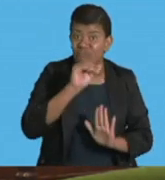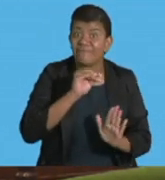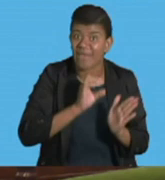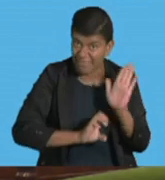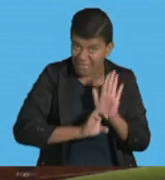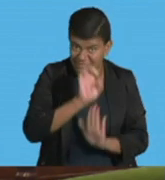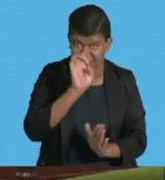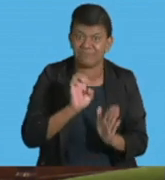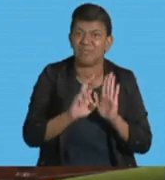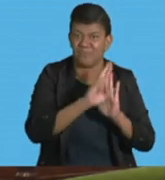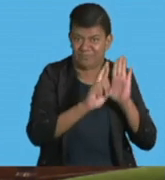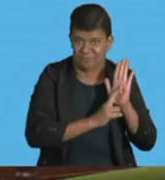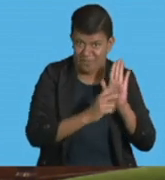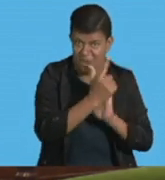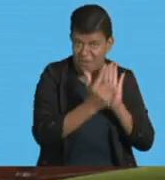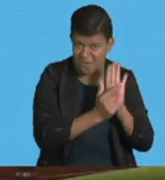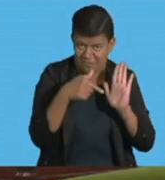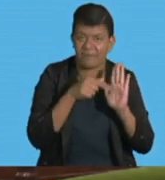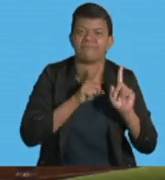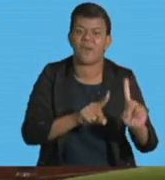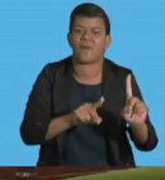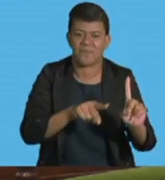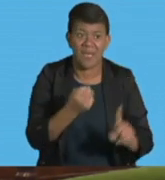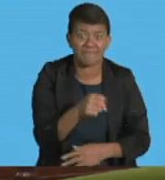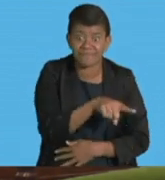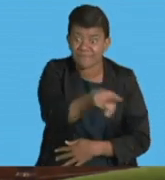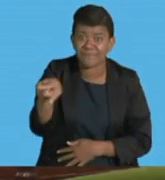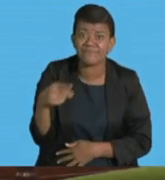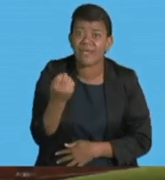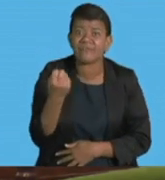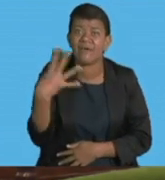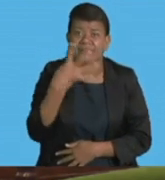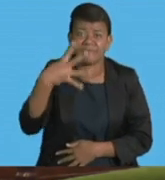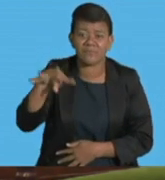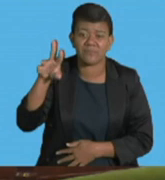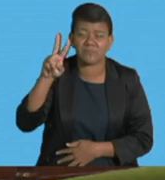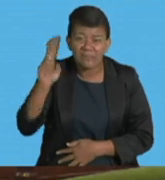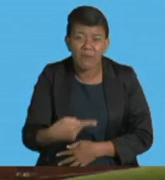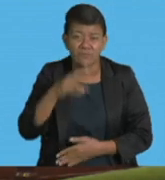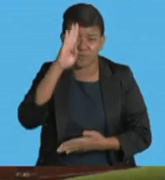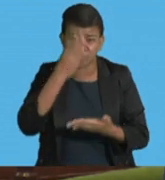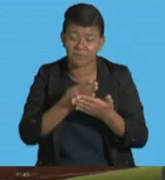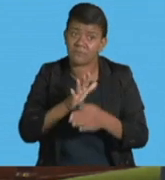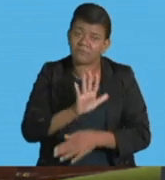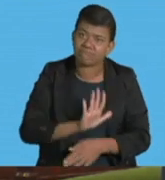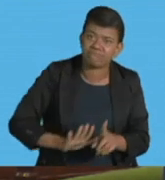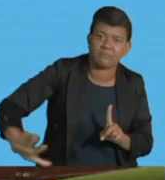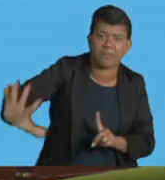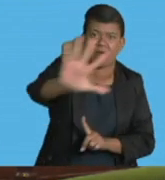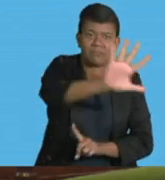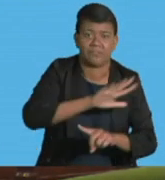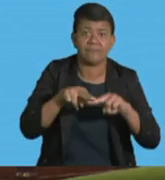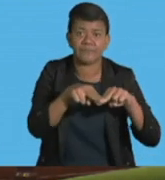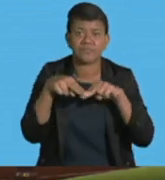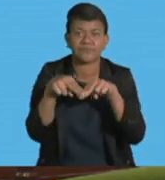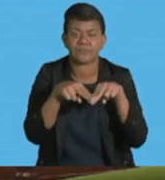is insufficient to cater for nearly 240,000 students spread across the country. However, we do note that the schooling system